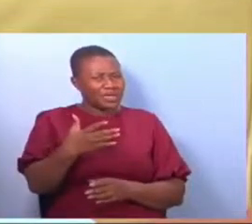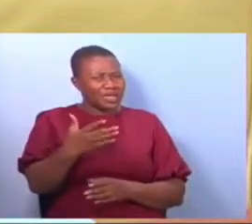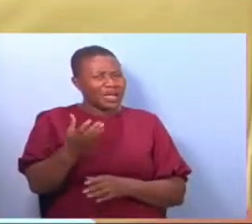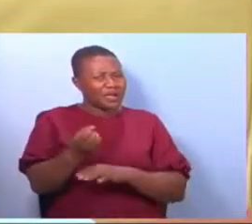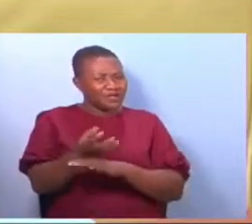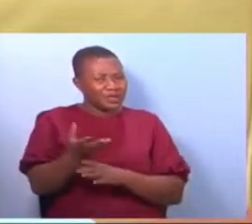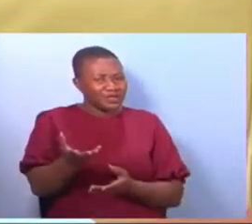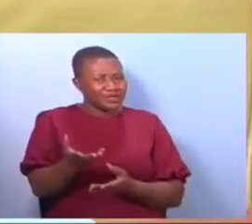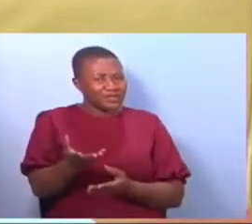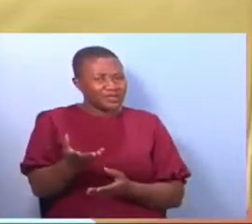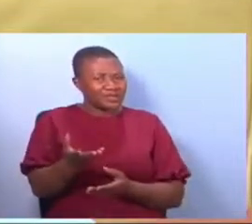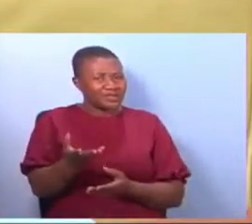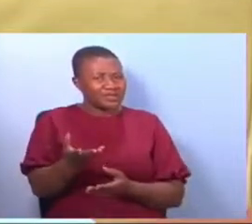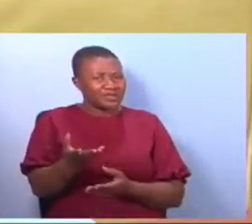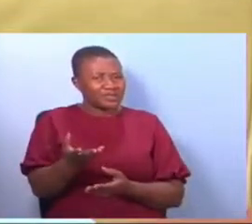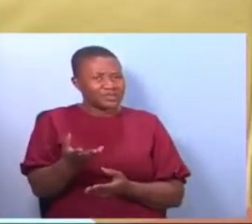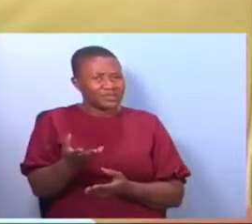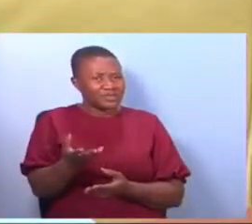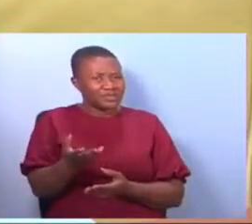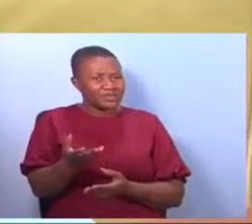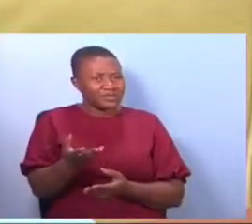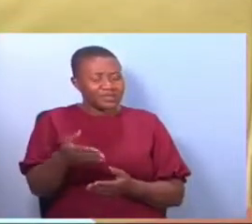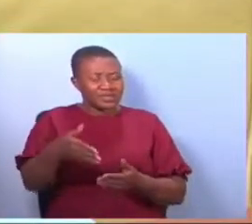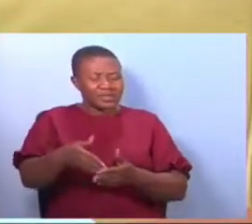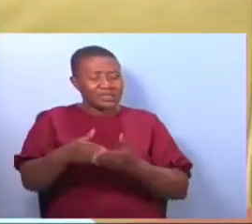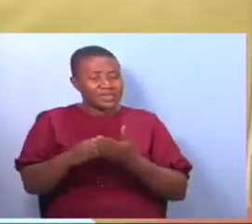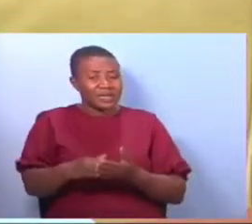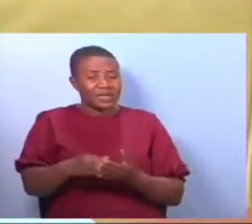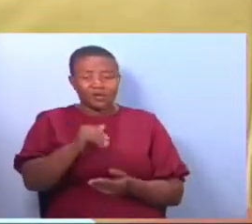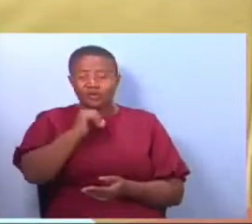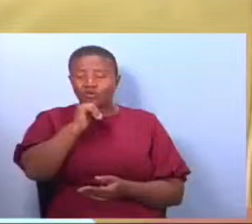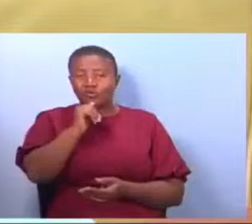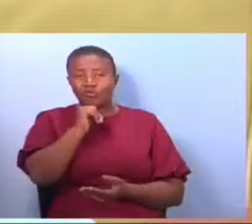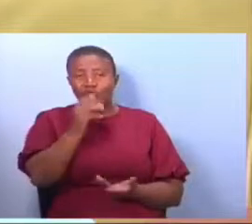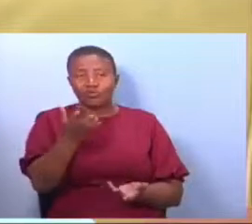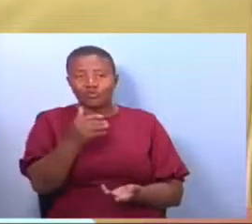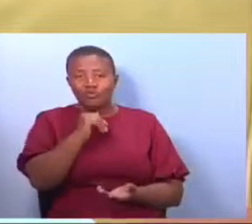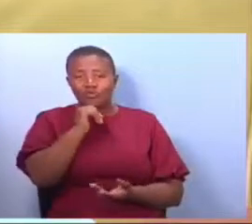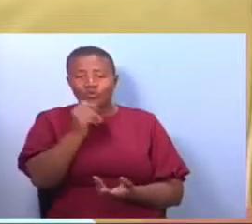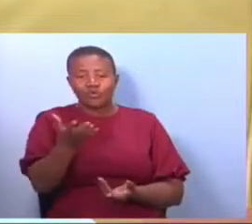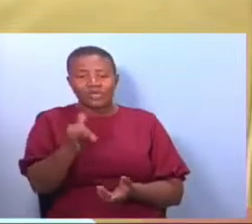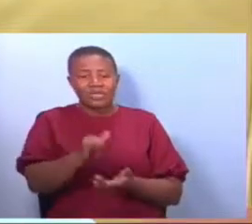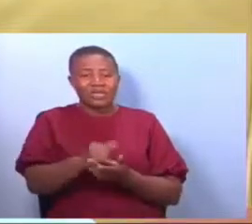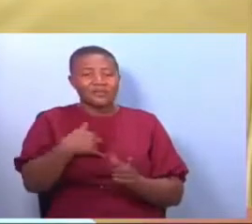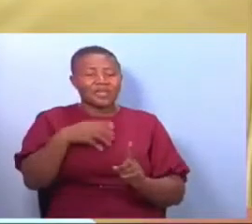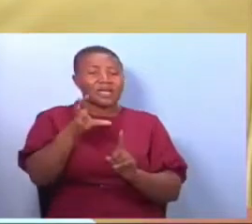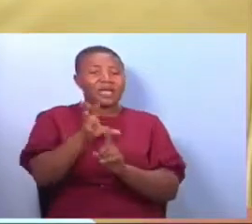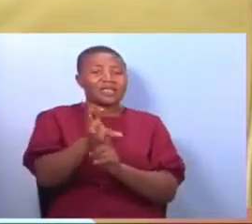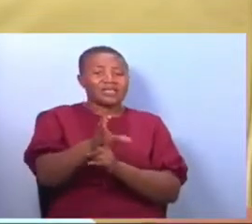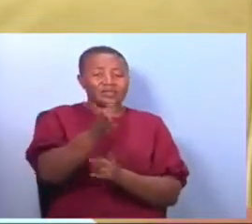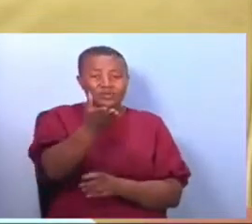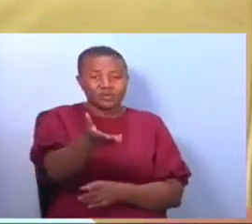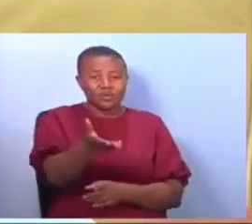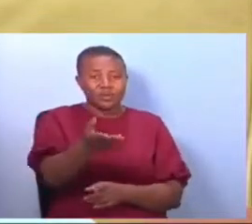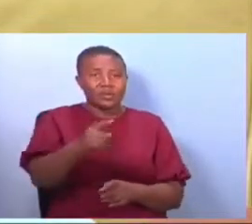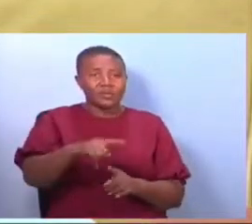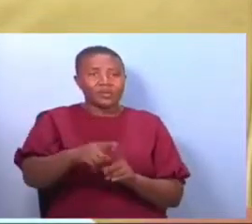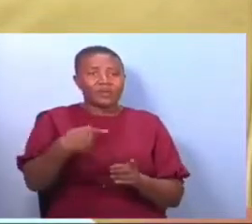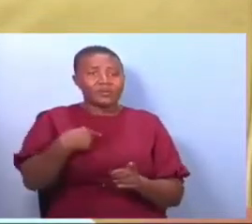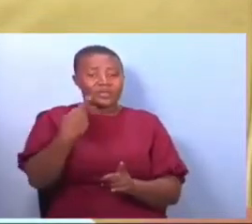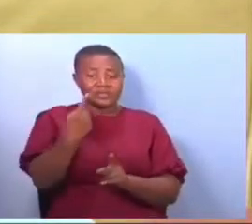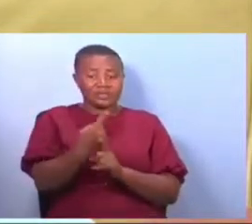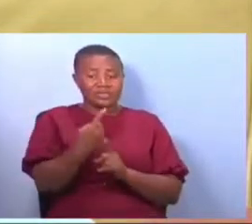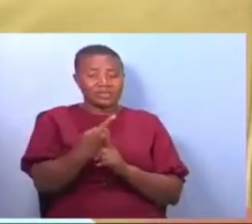words, leader, it wasn't the case that I was more or less attacking your personality or doing something against you, but I was